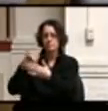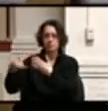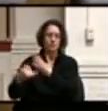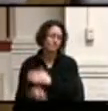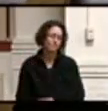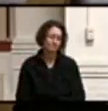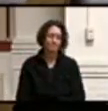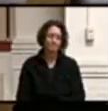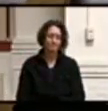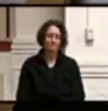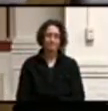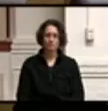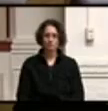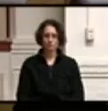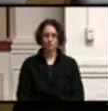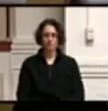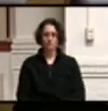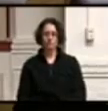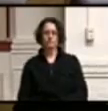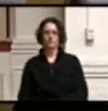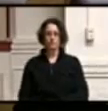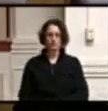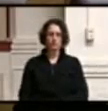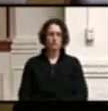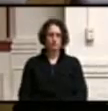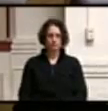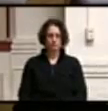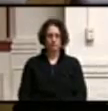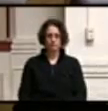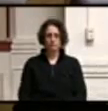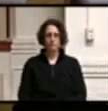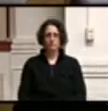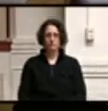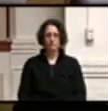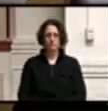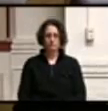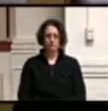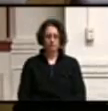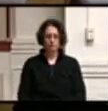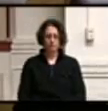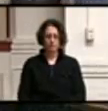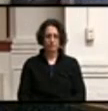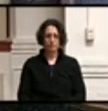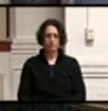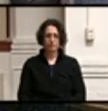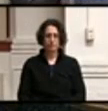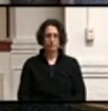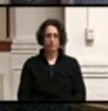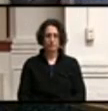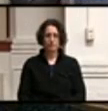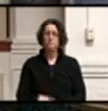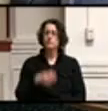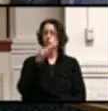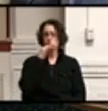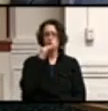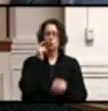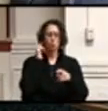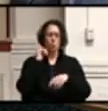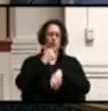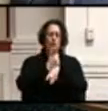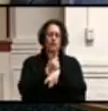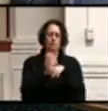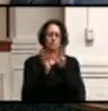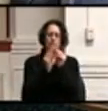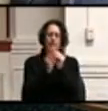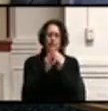And we'll be talking about the utilities budget soon. We'll be setting a meeting for this